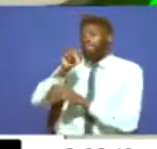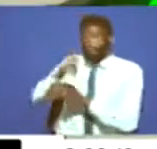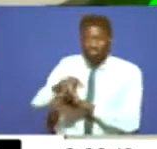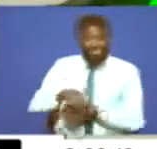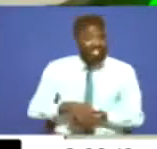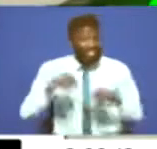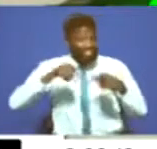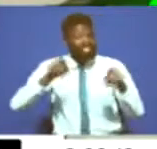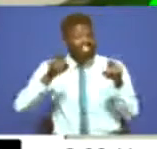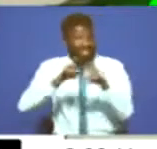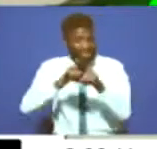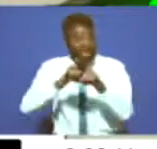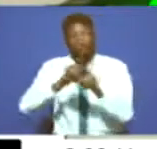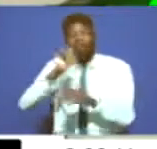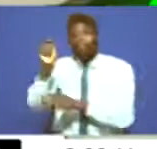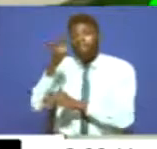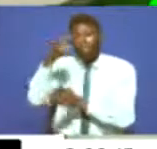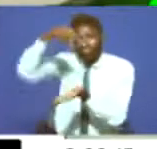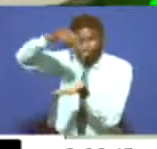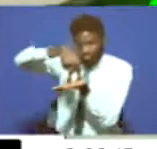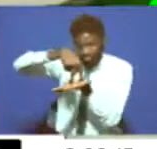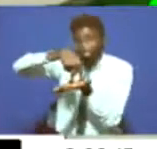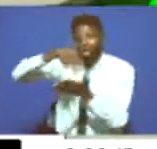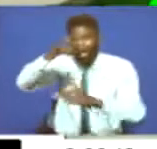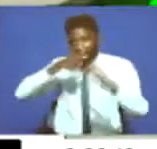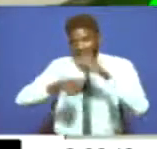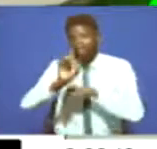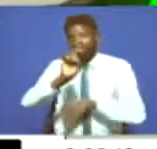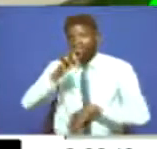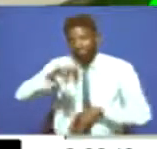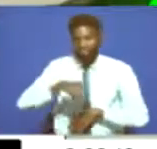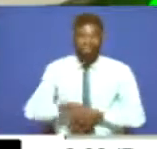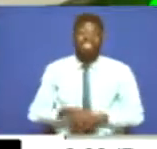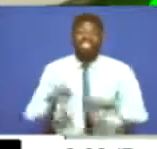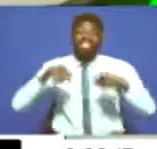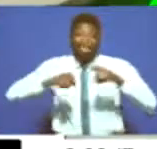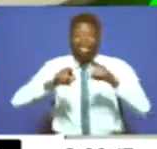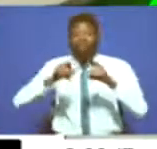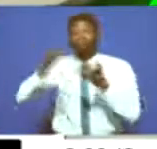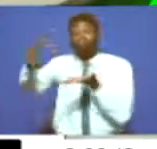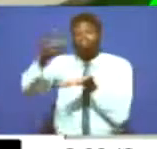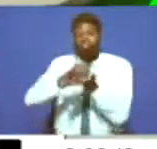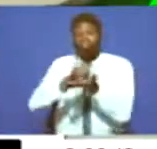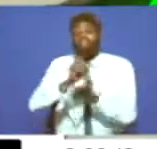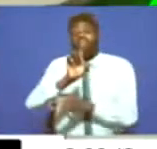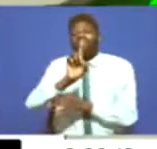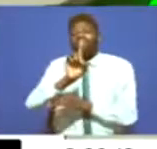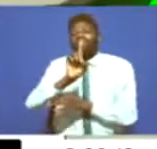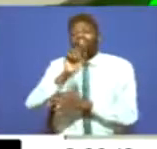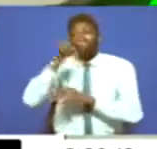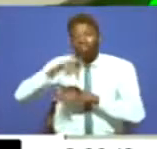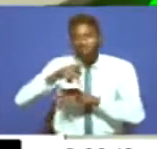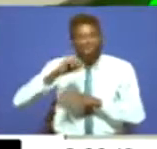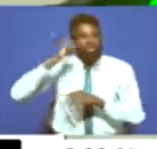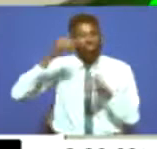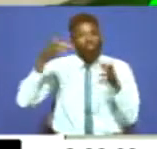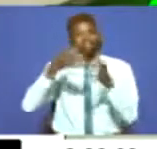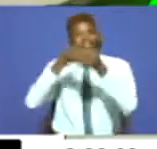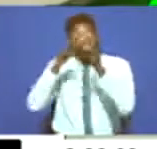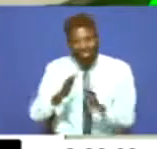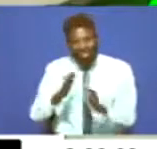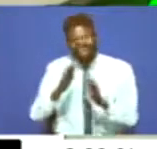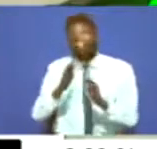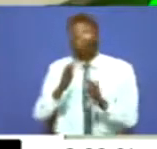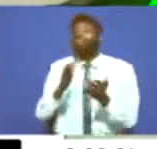presidential candidate, was installed as the DP party leader in a national delegates conference after Joseph Munyao bequeathed the position. In